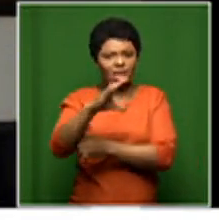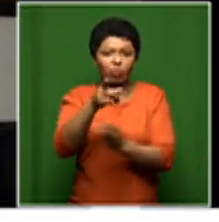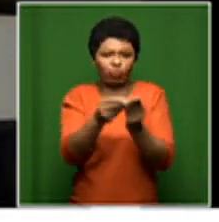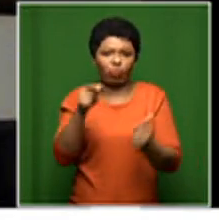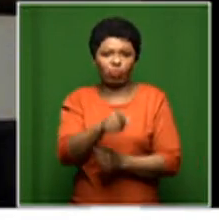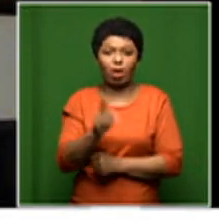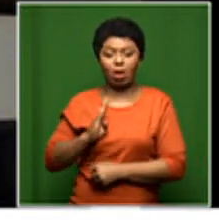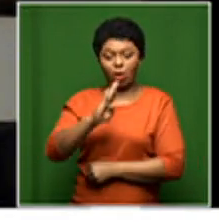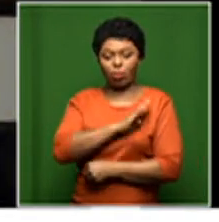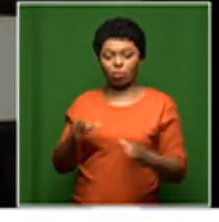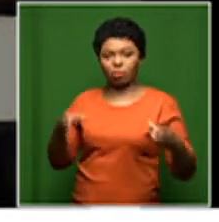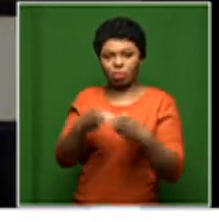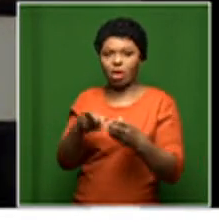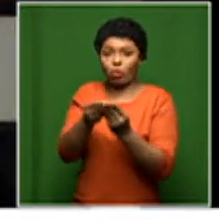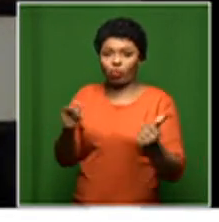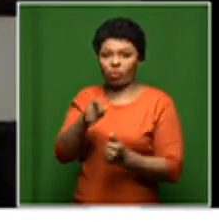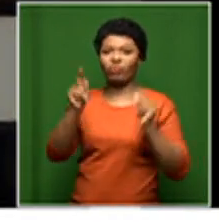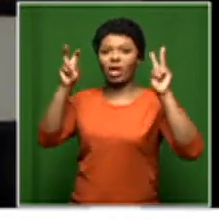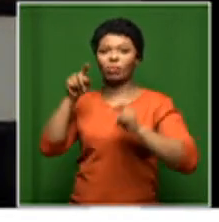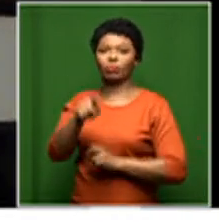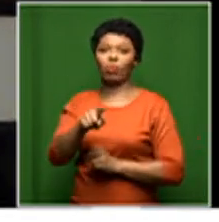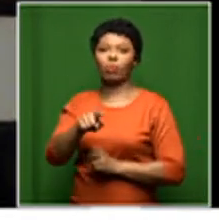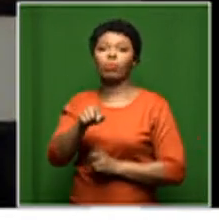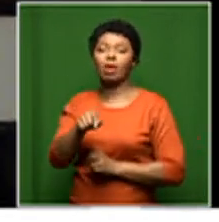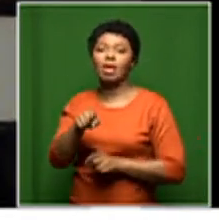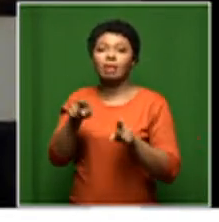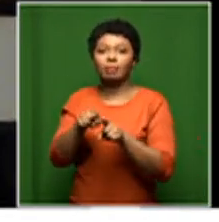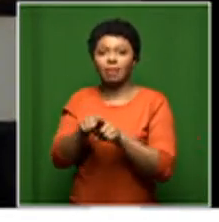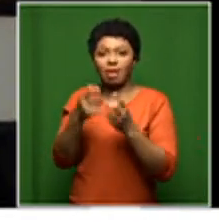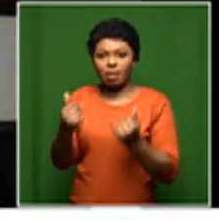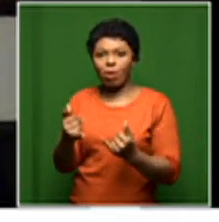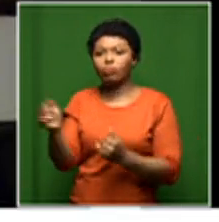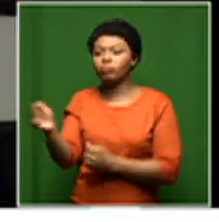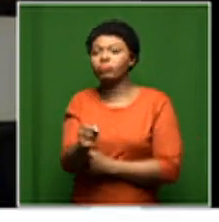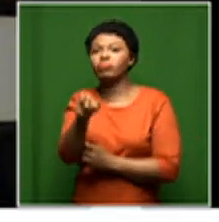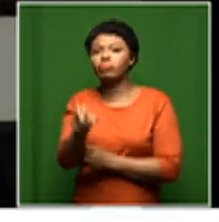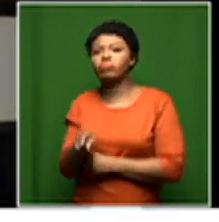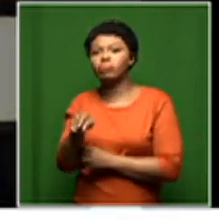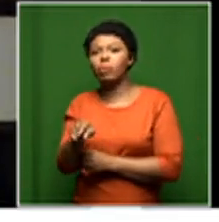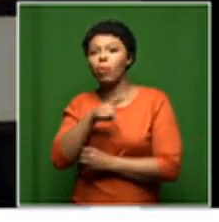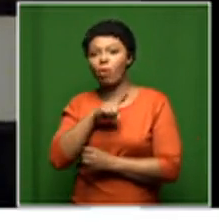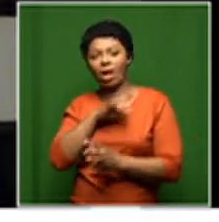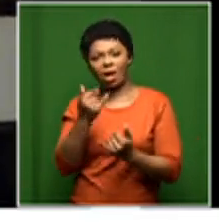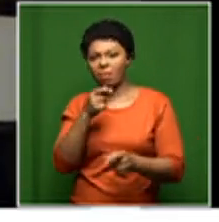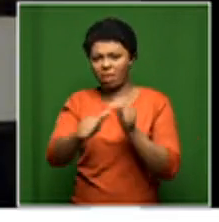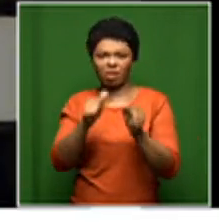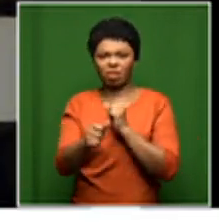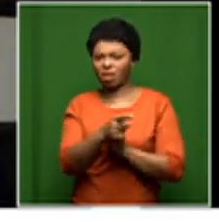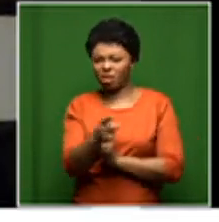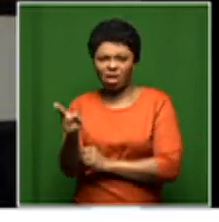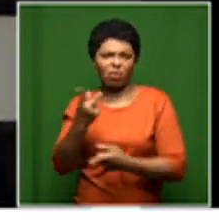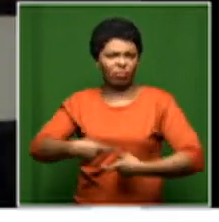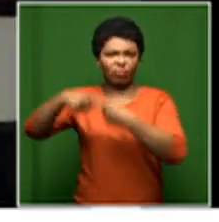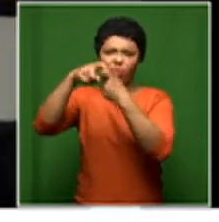The board of the JPC dealt with that, and they placed these various individuals implicated on precautionary suspension. Now, it's